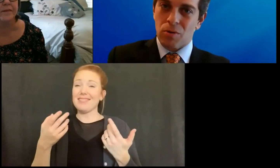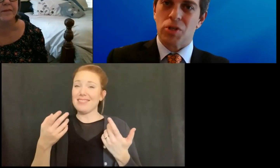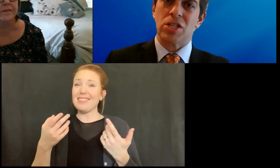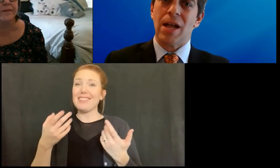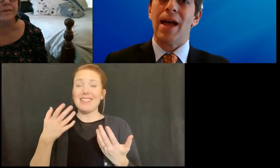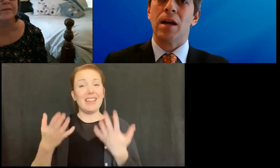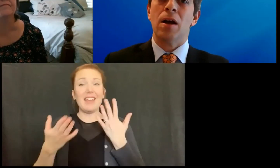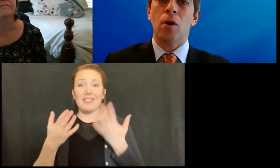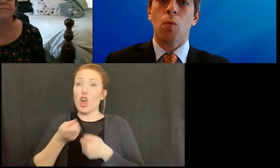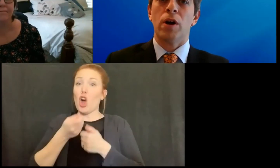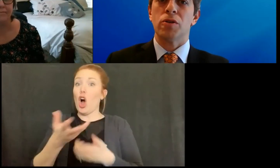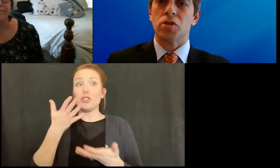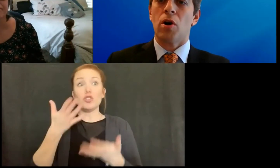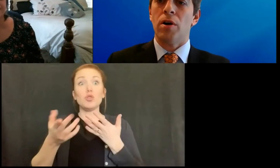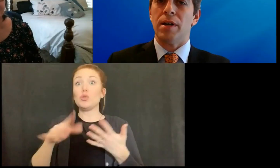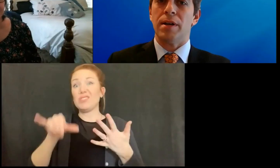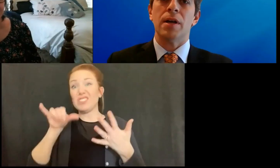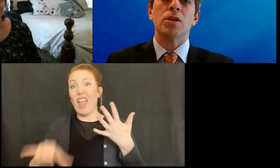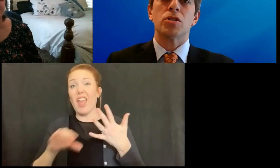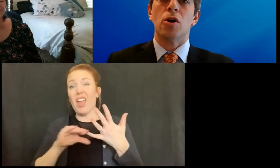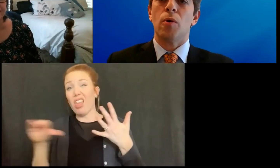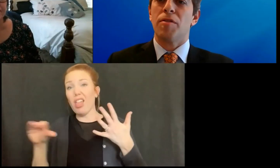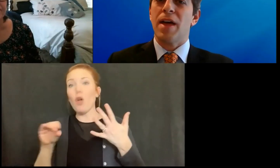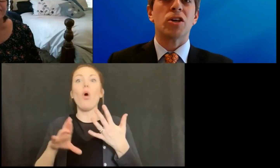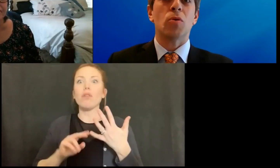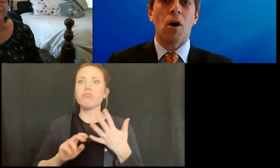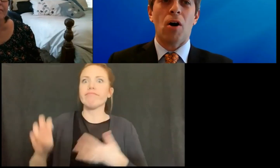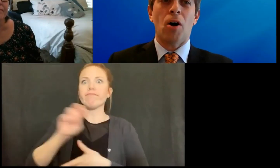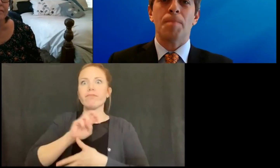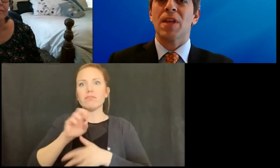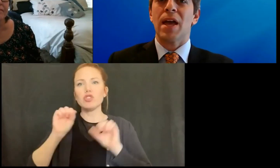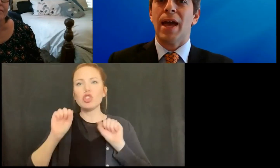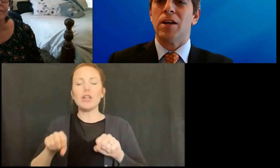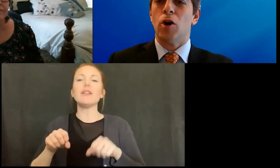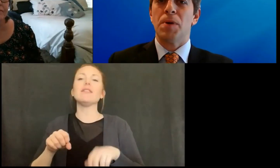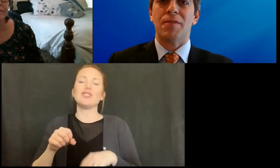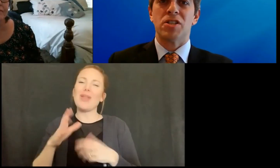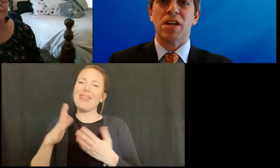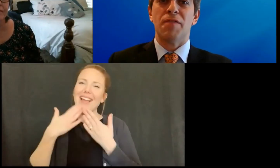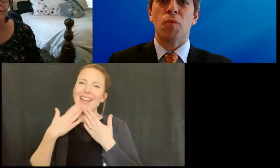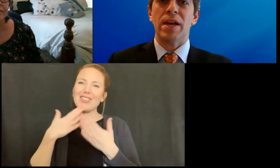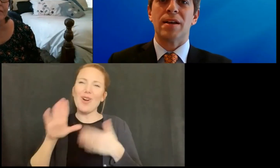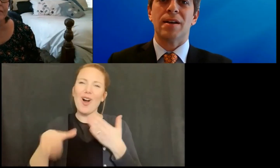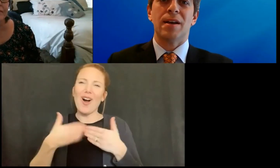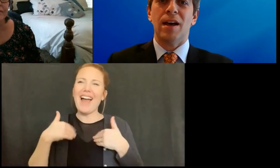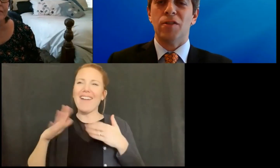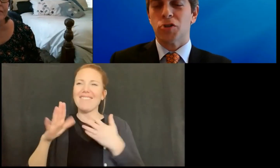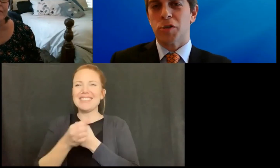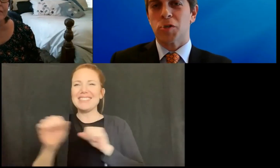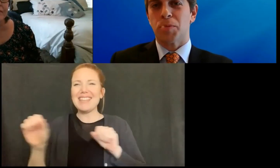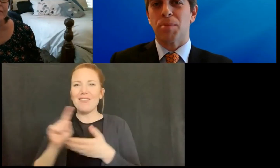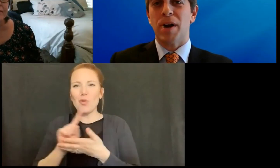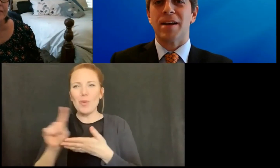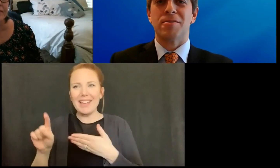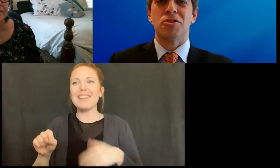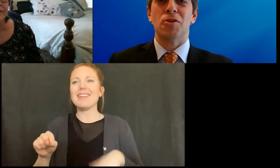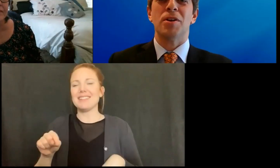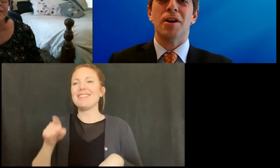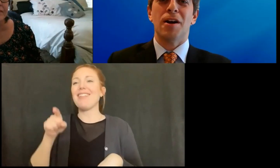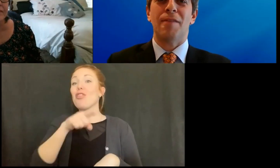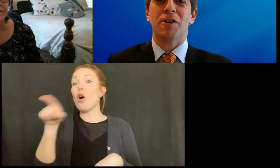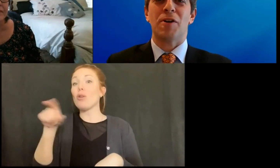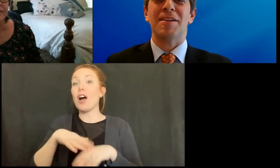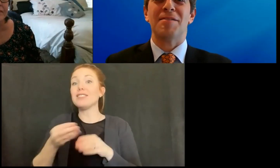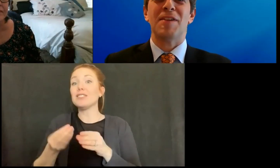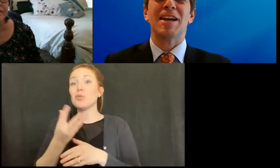ranks or staying where you started. So thank you all. And I hope you have a safe week. And those on spring break